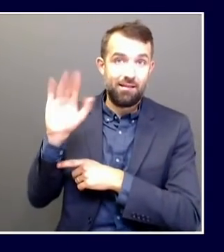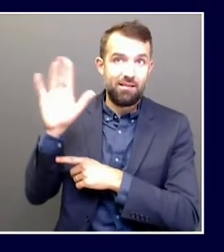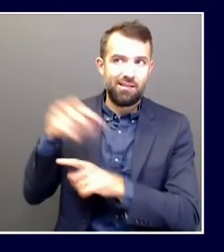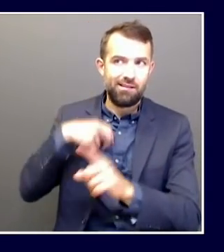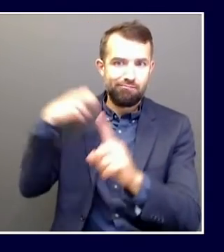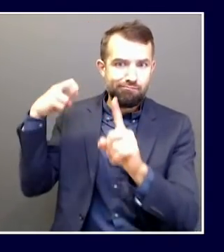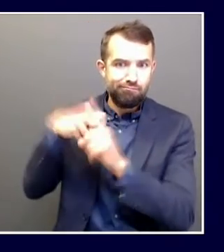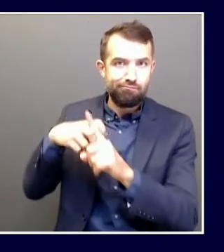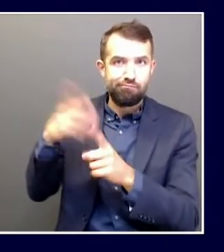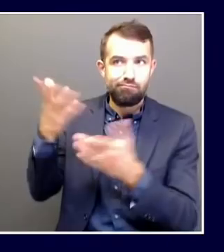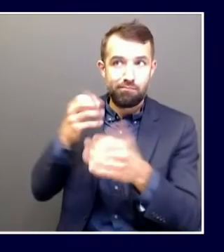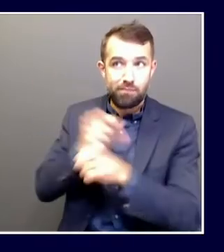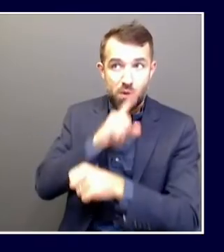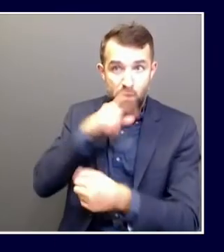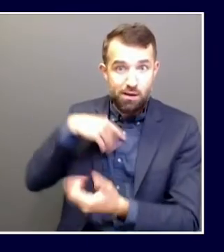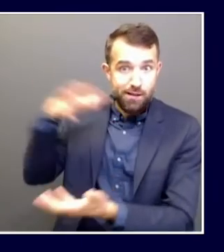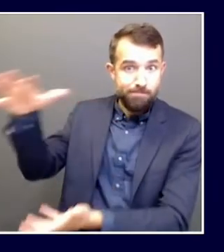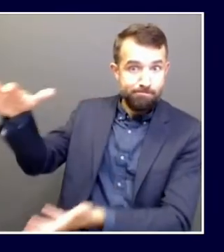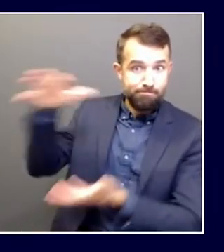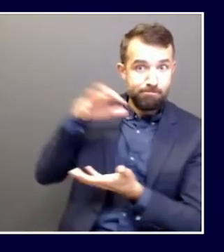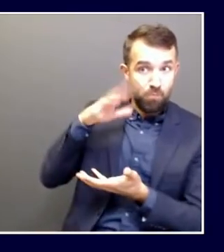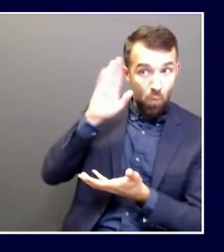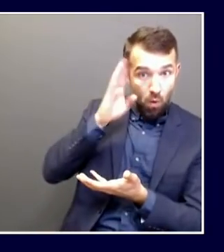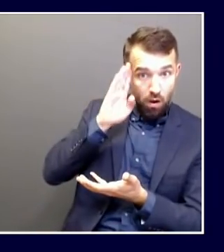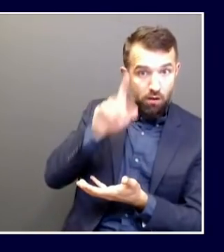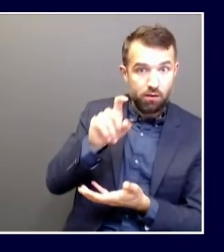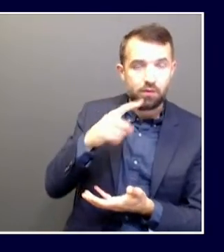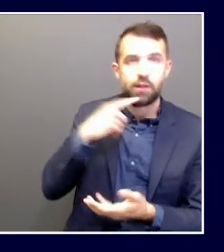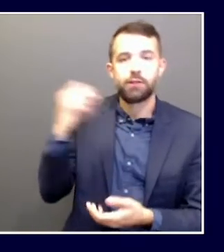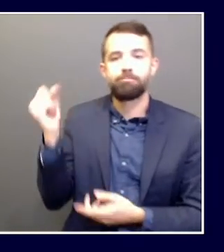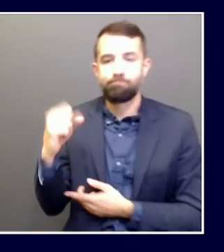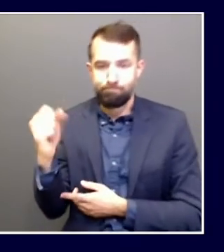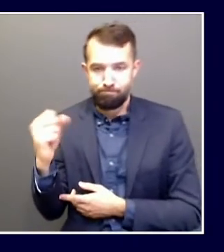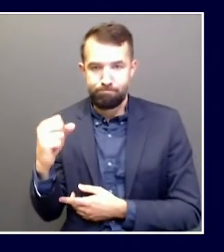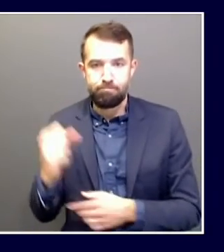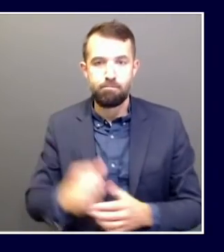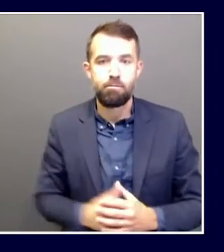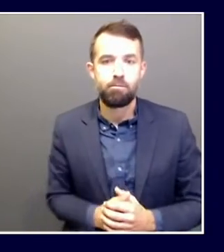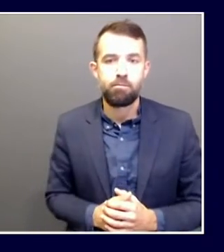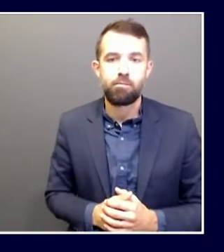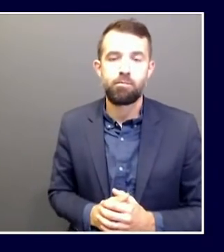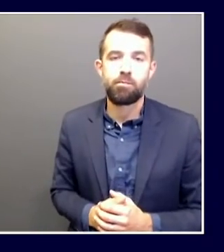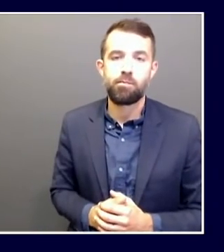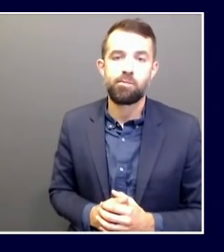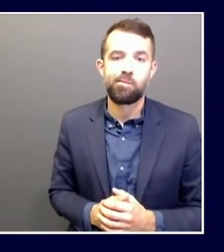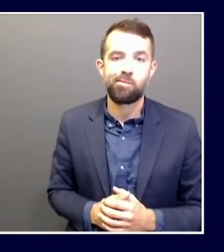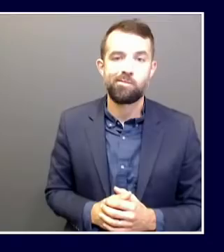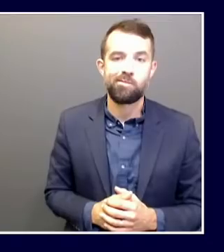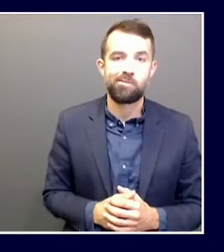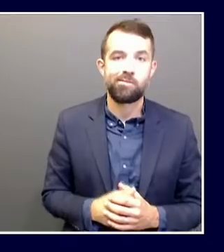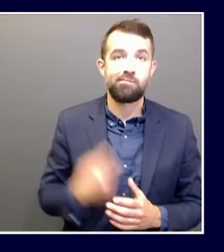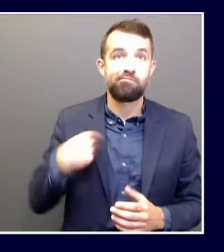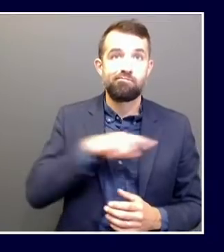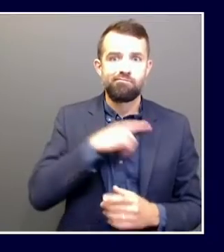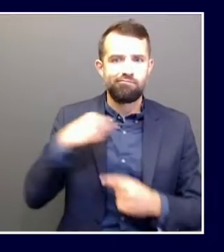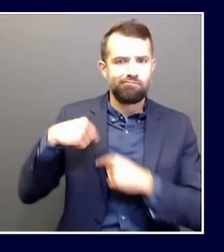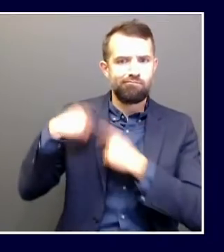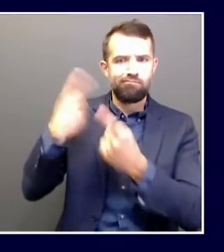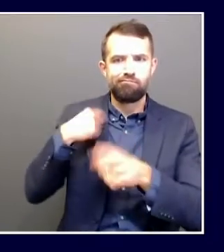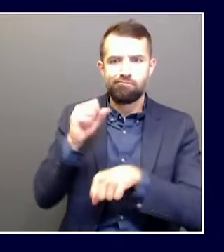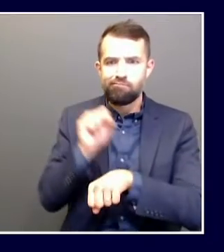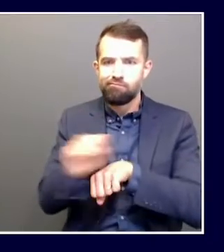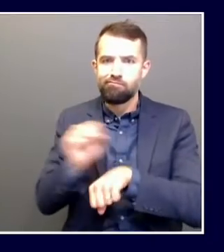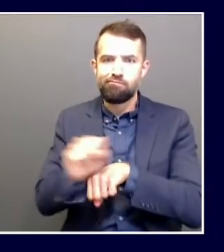want to get ahead of myself yet because I want to shore up a couple of things. But we've been working really diligently with